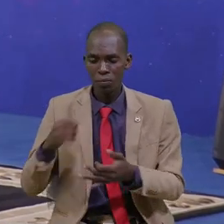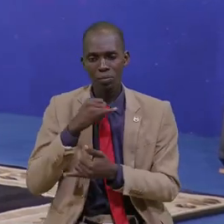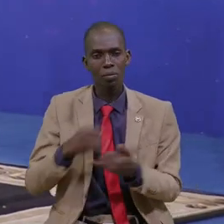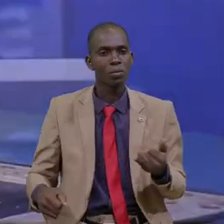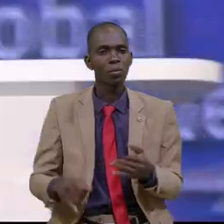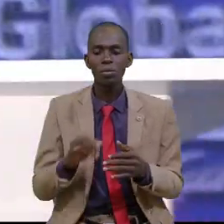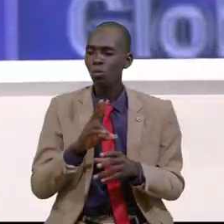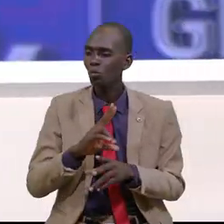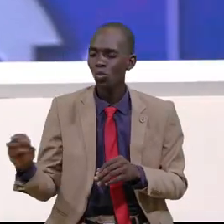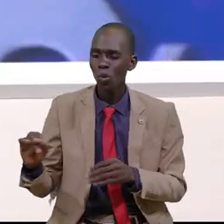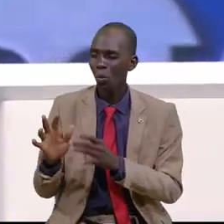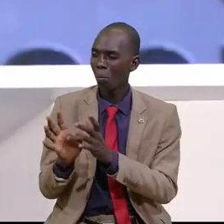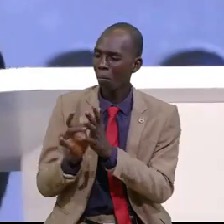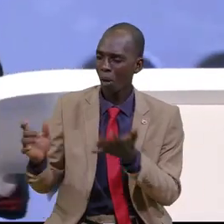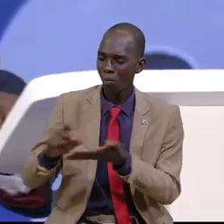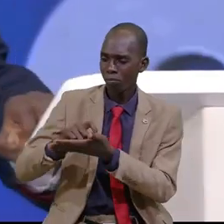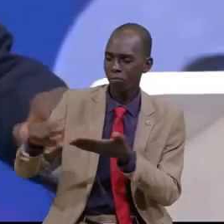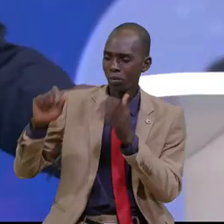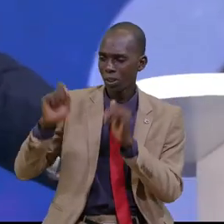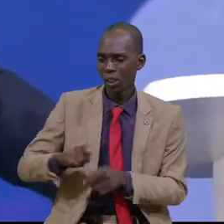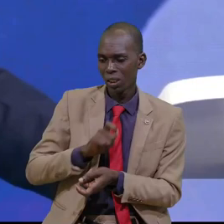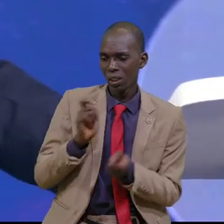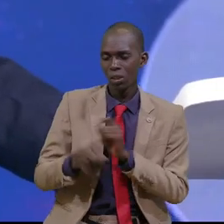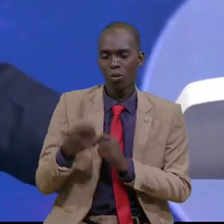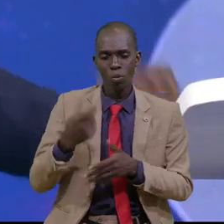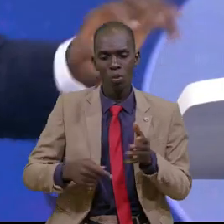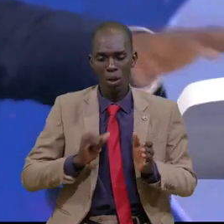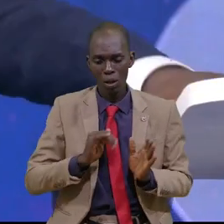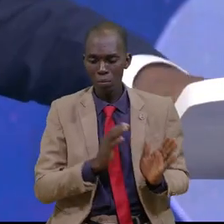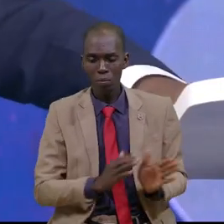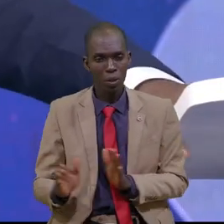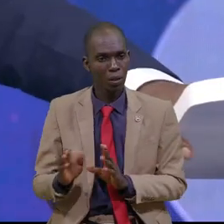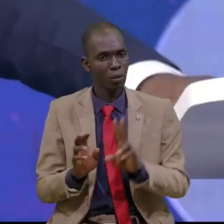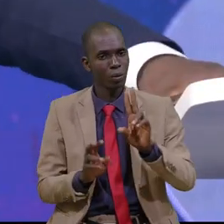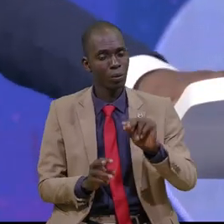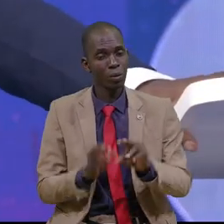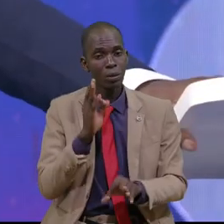to do. What I plan is what I plan. If you are like that,